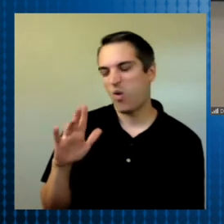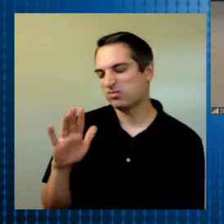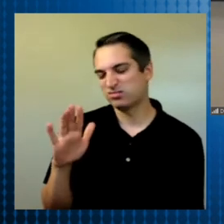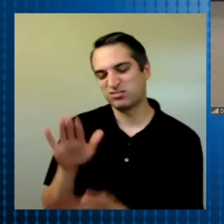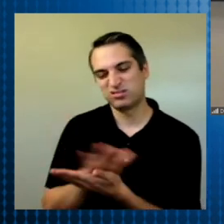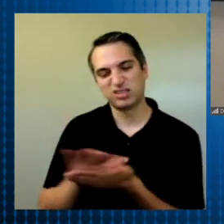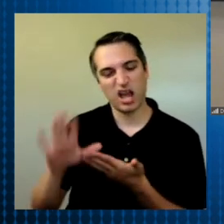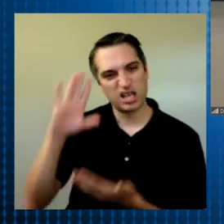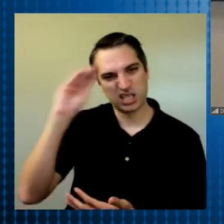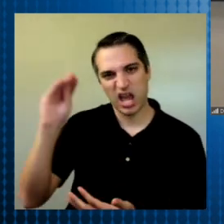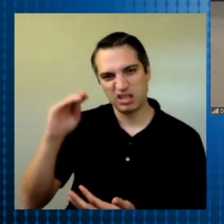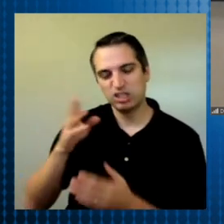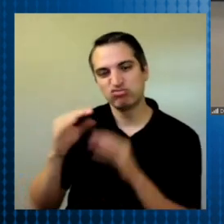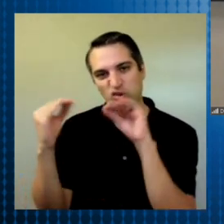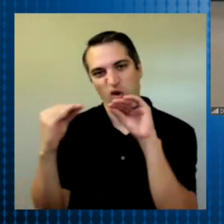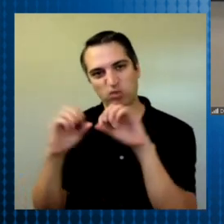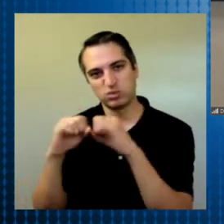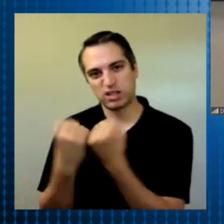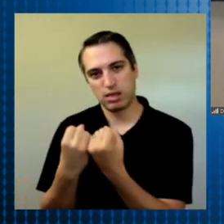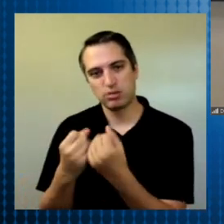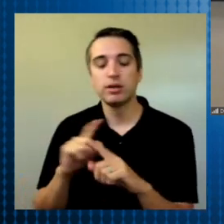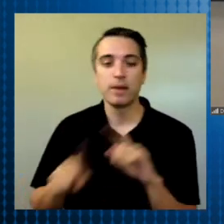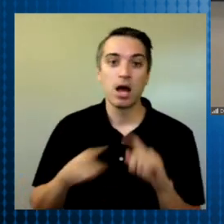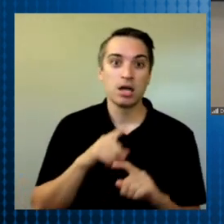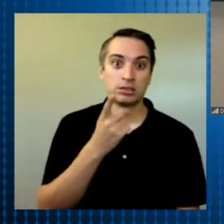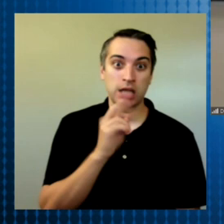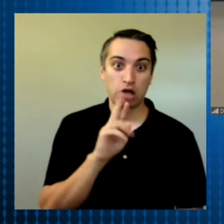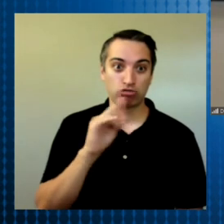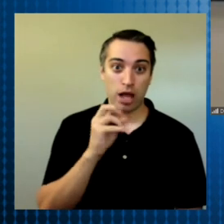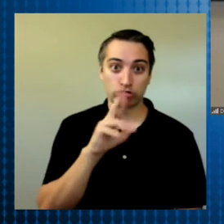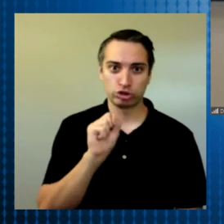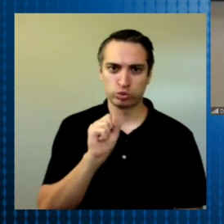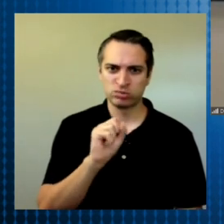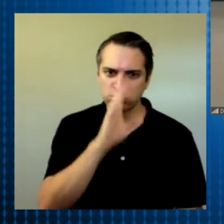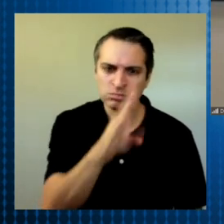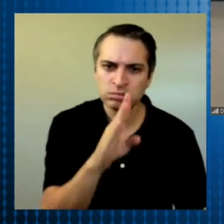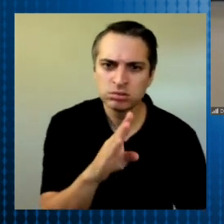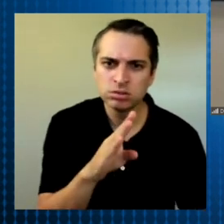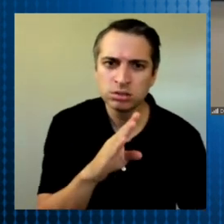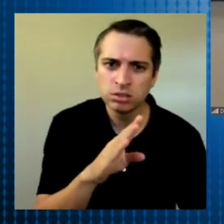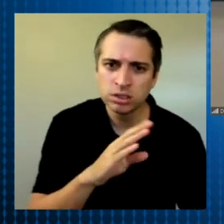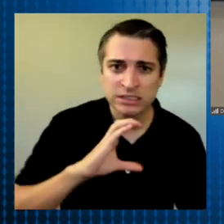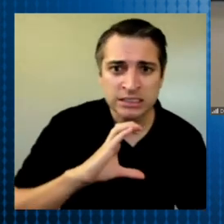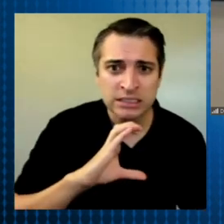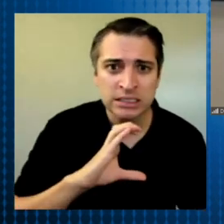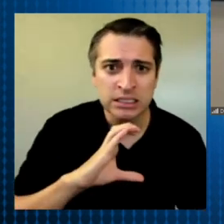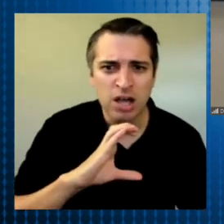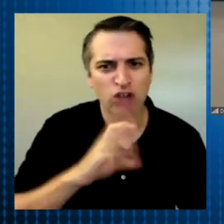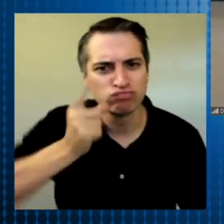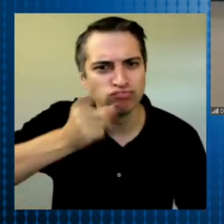But Dr. Rogers, in your face. If you got to see, it was hammer time, you know.